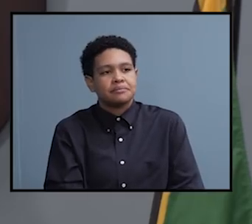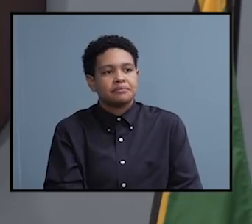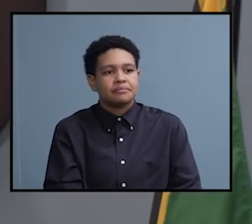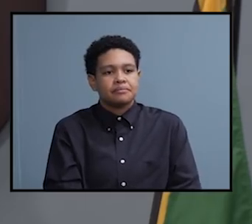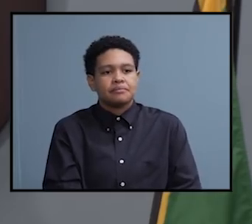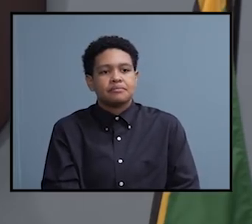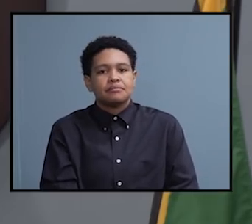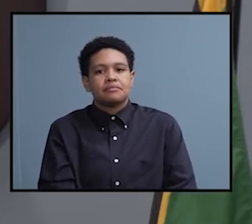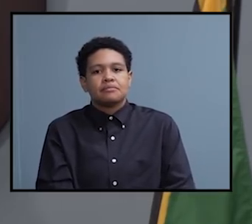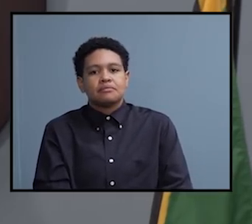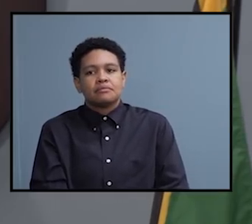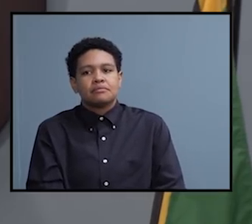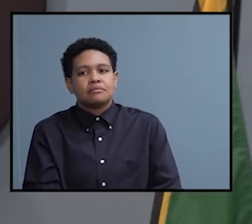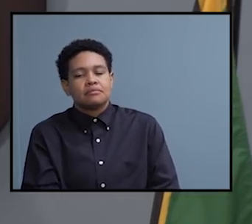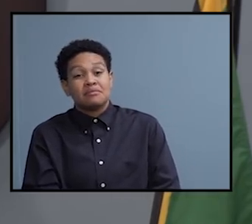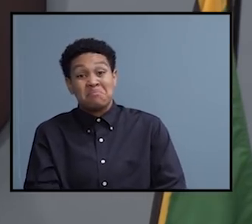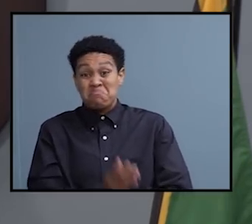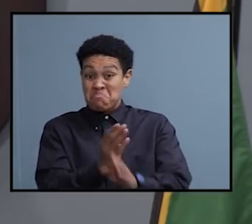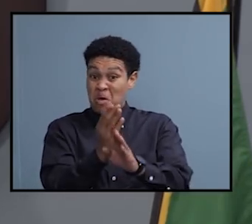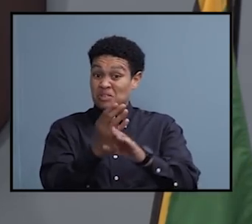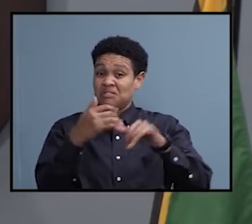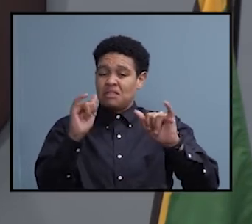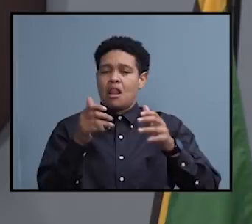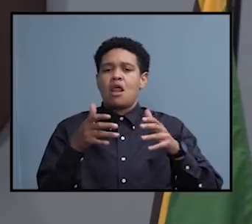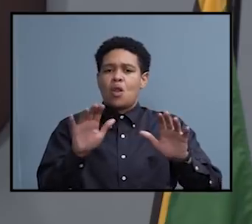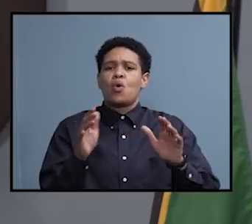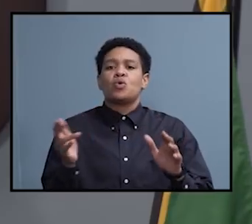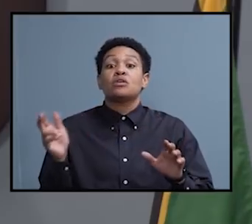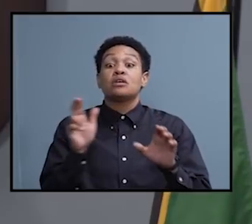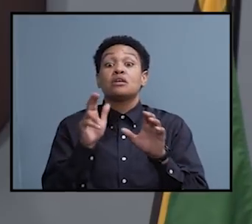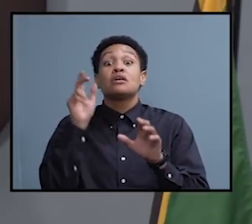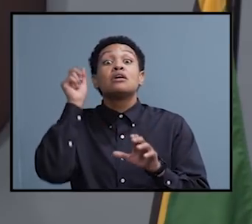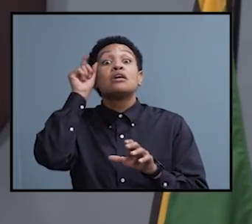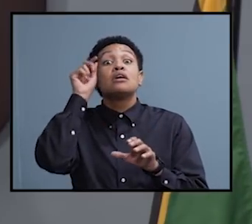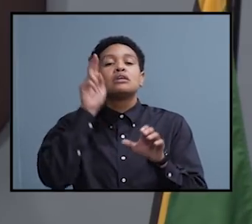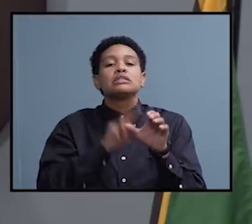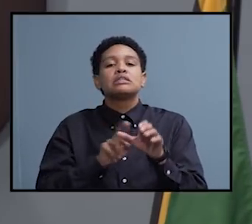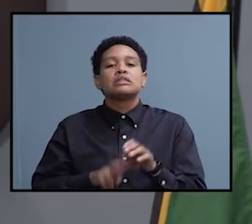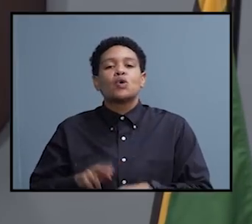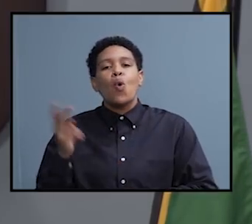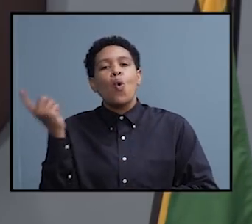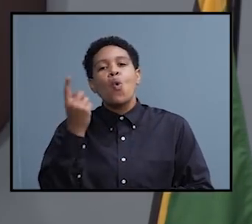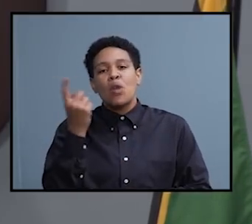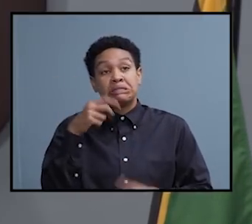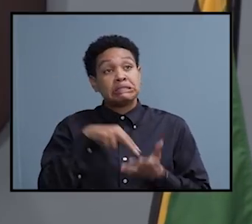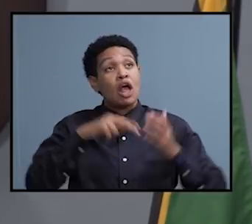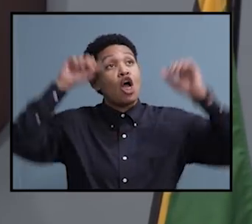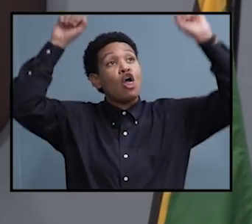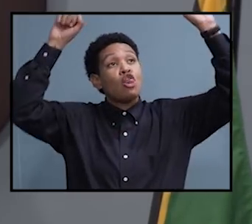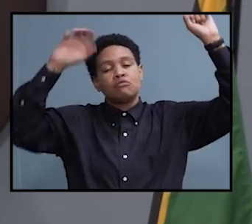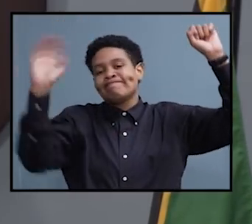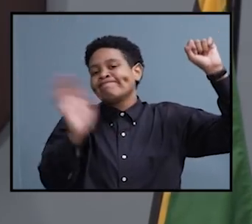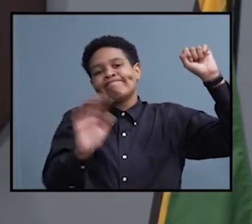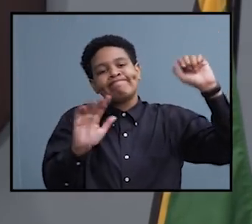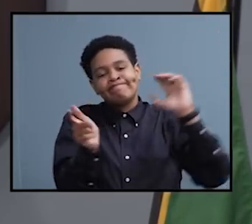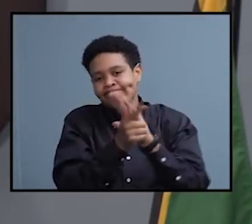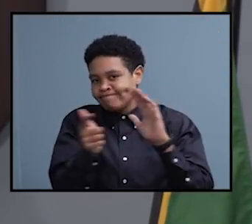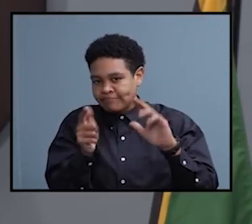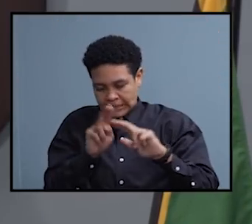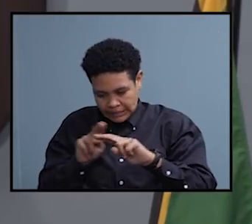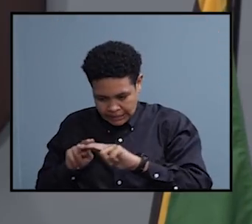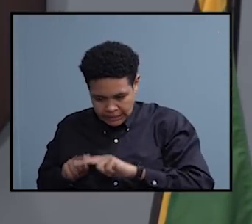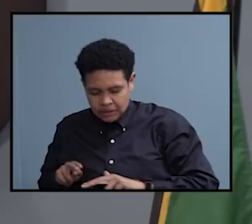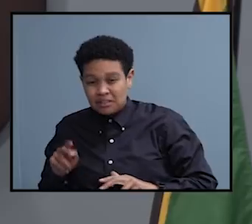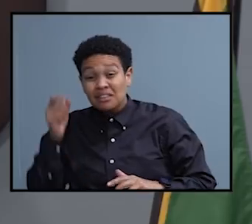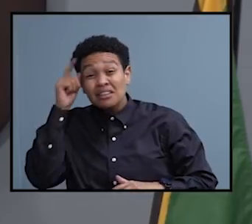Buses will continue to be allowed to carry only seated passengers. However, after